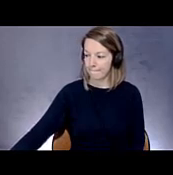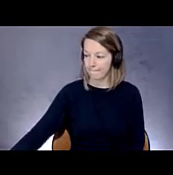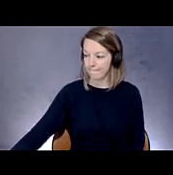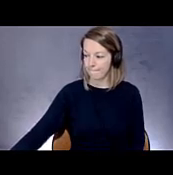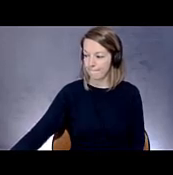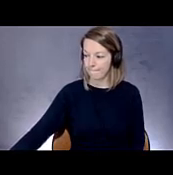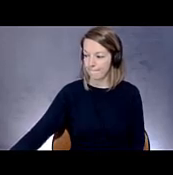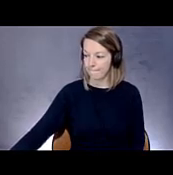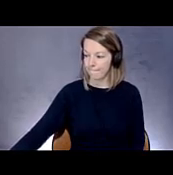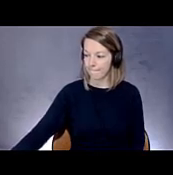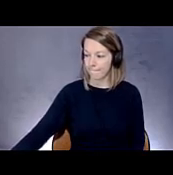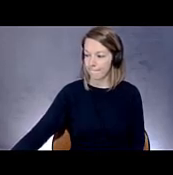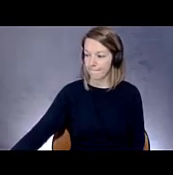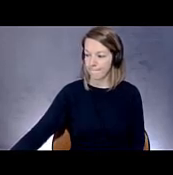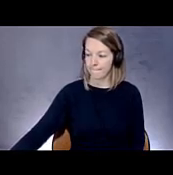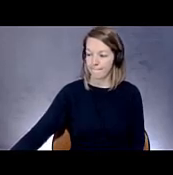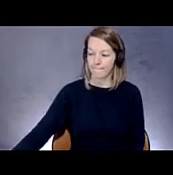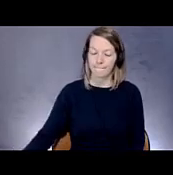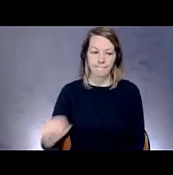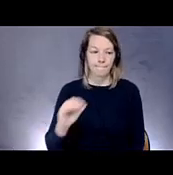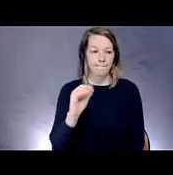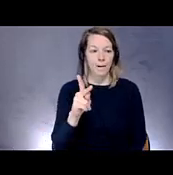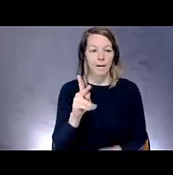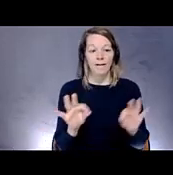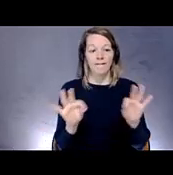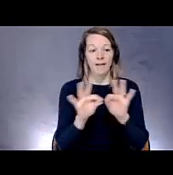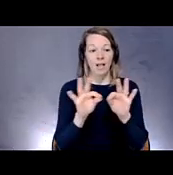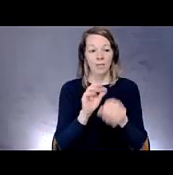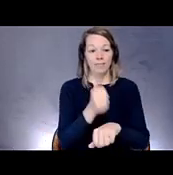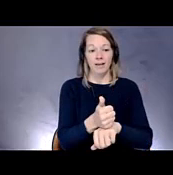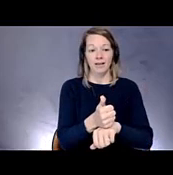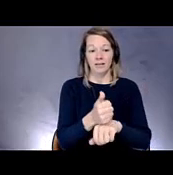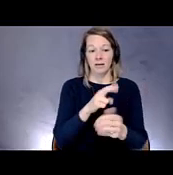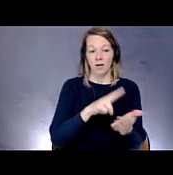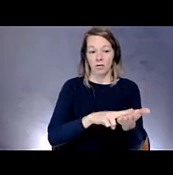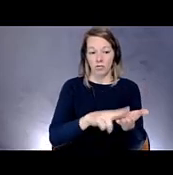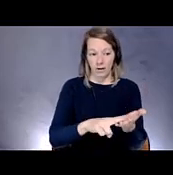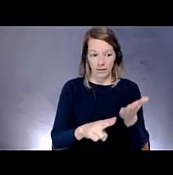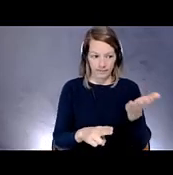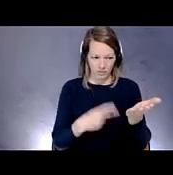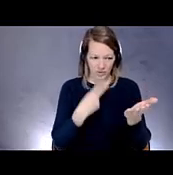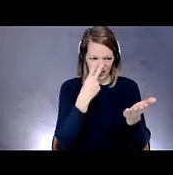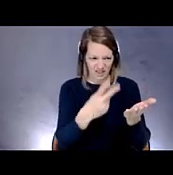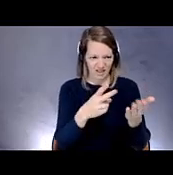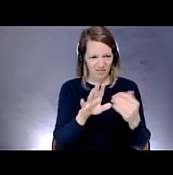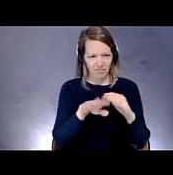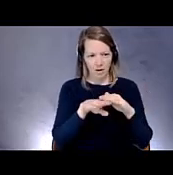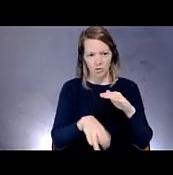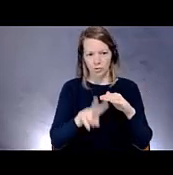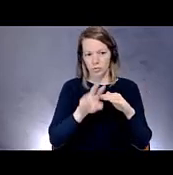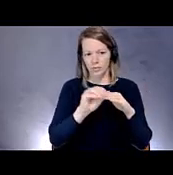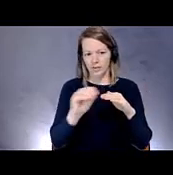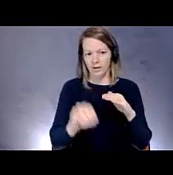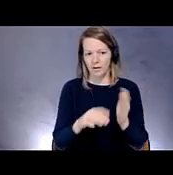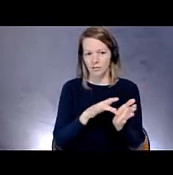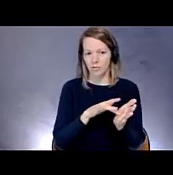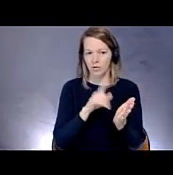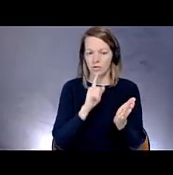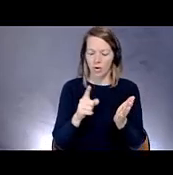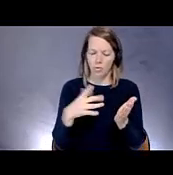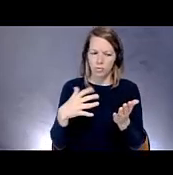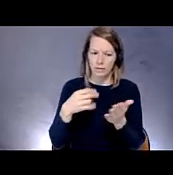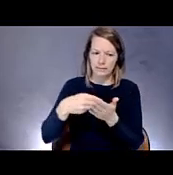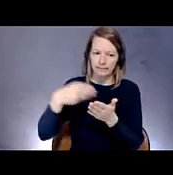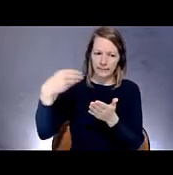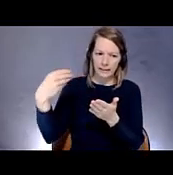All right, so let's talk about value-based contracts. As you can see on this slide, just under 2% of drugs are so